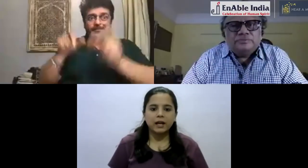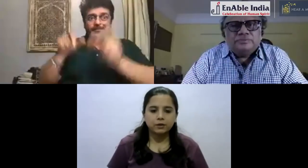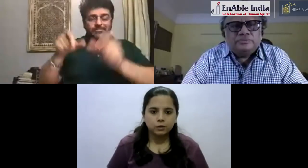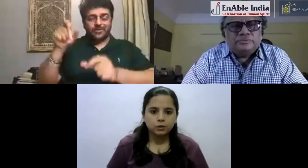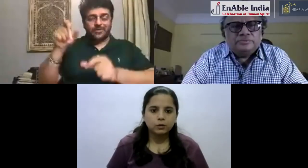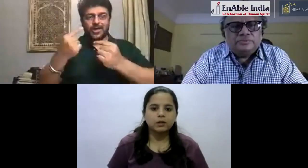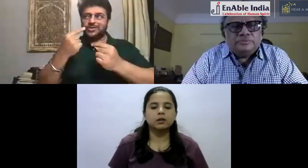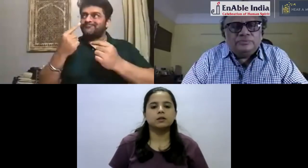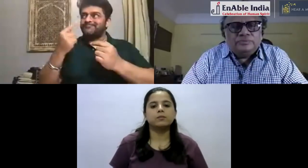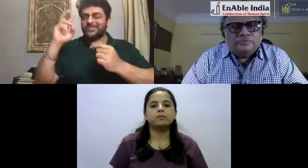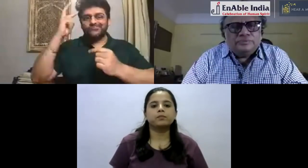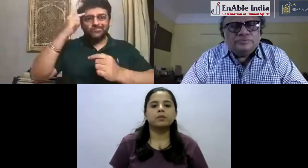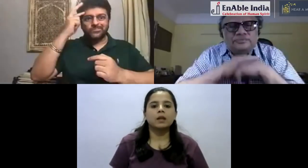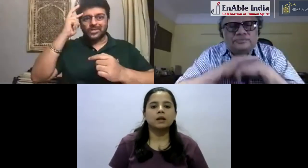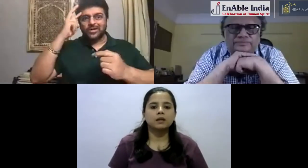So I know